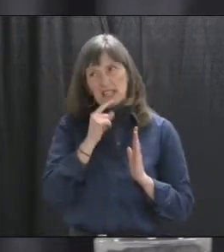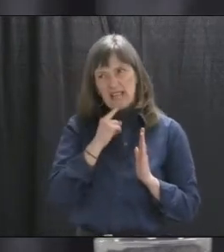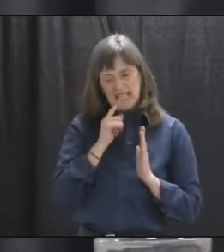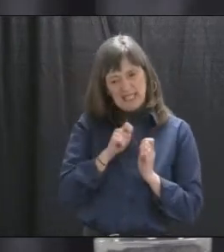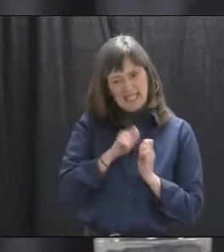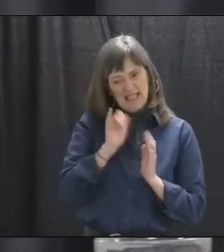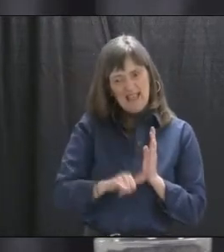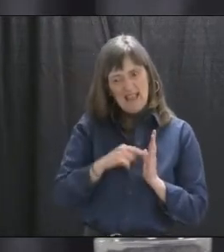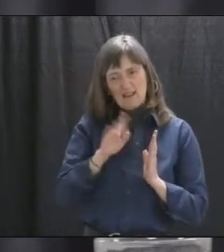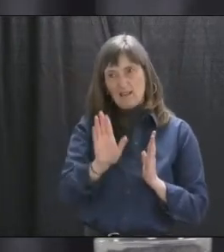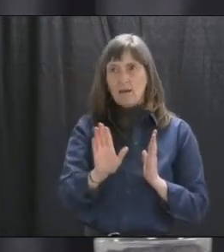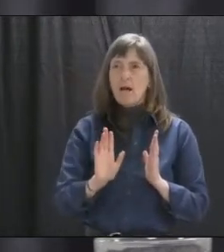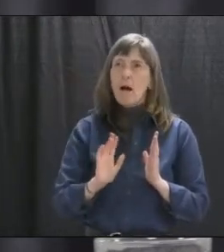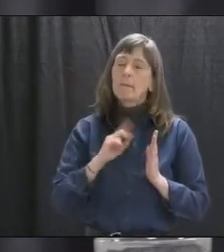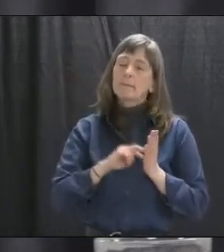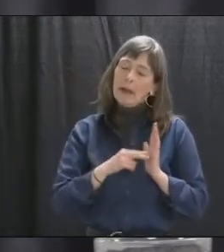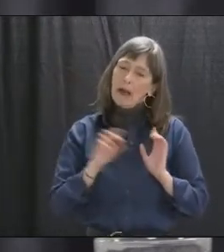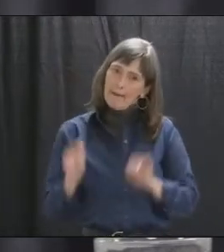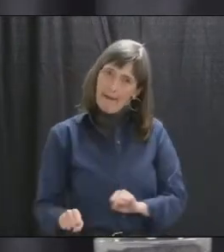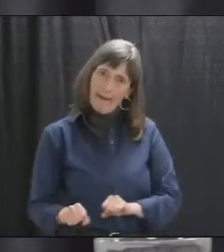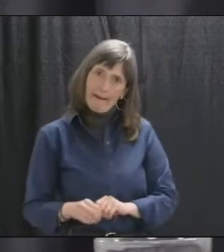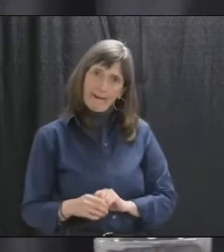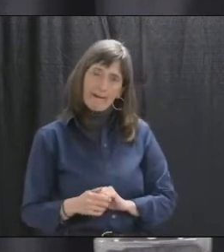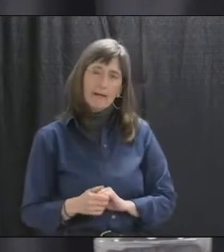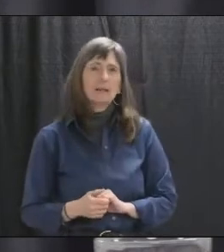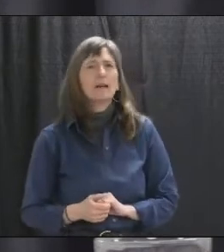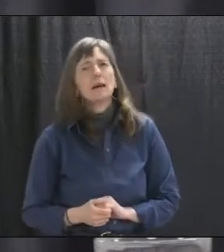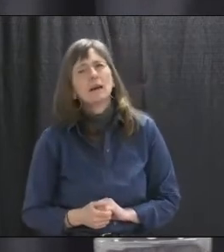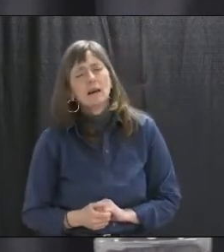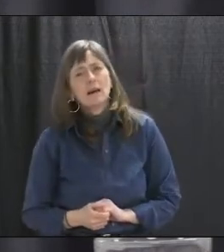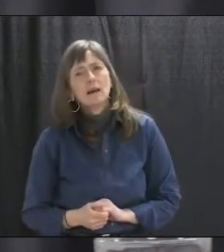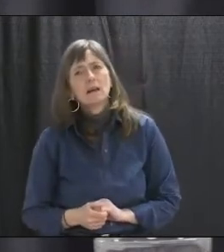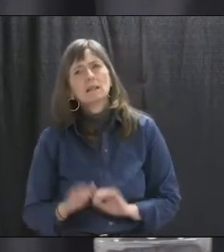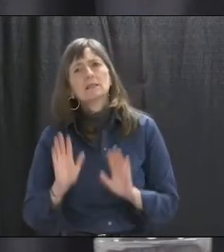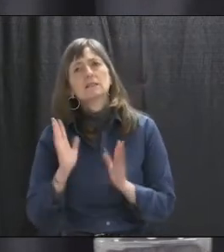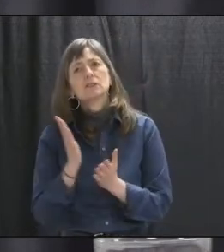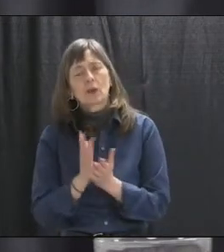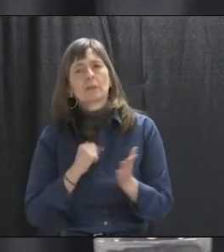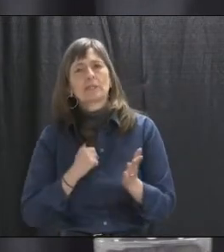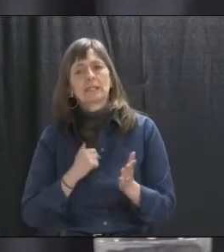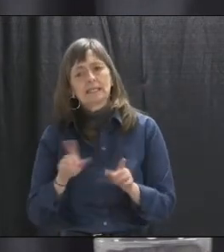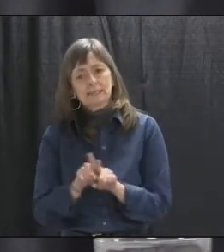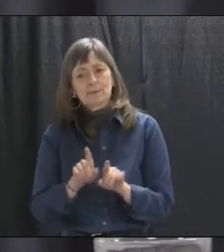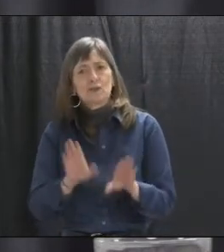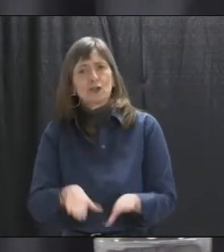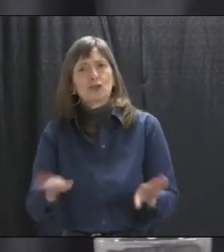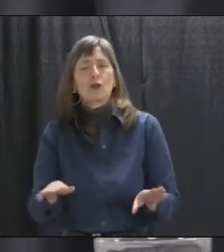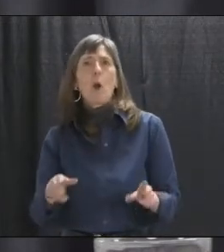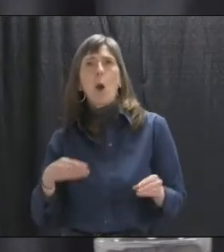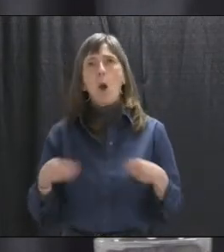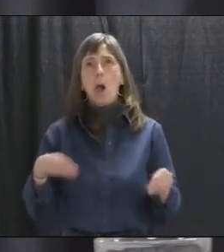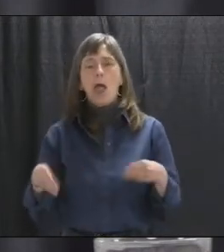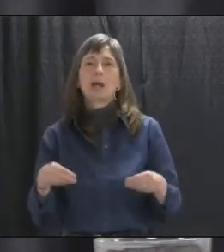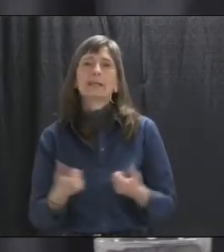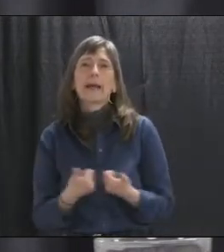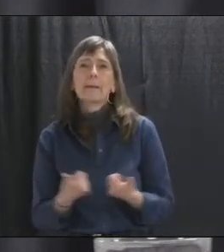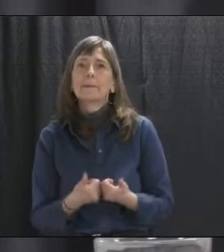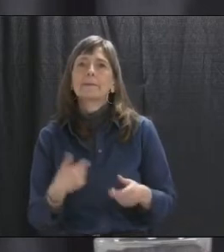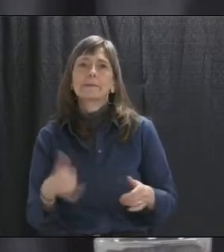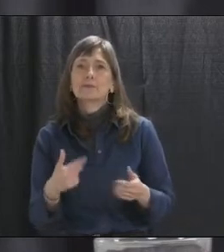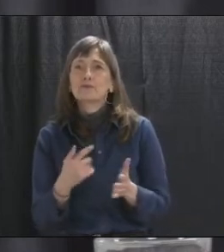childish way of approaching recommendations and rules. We're not doing this for the fun of it. We're trying to keep